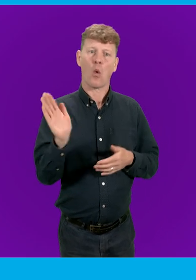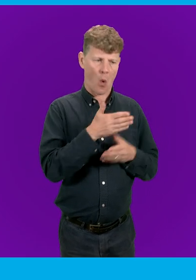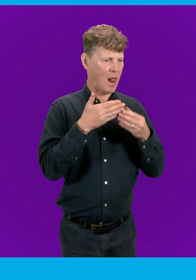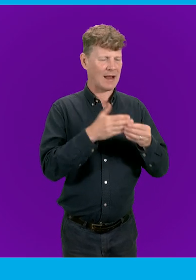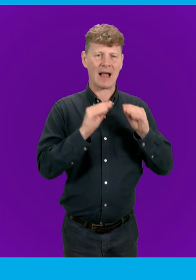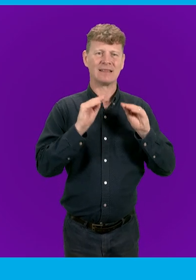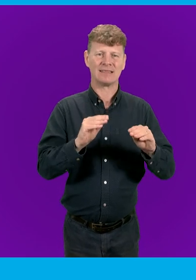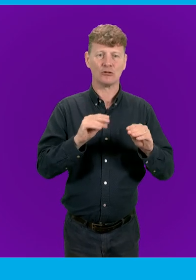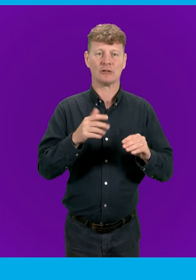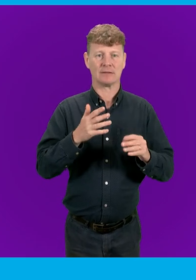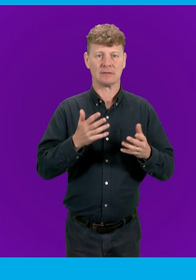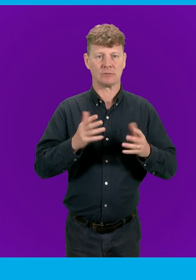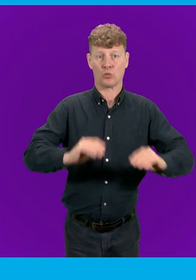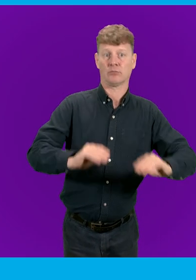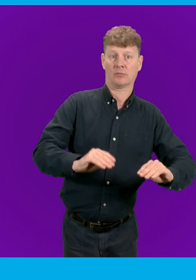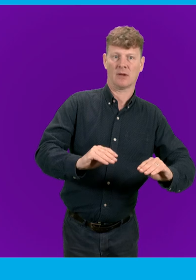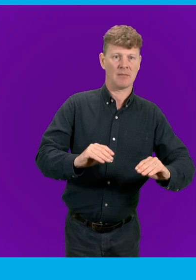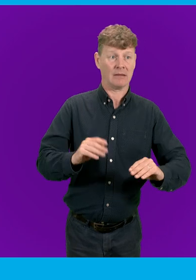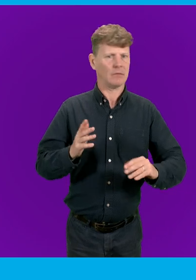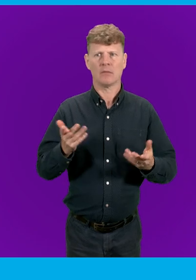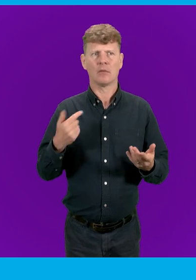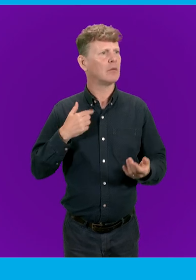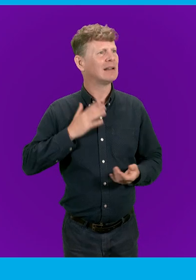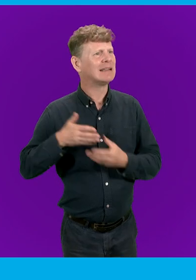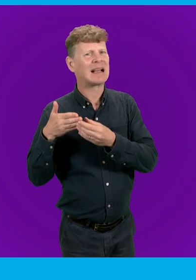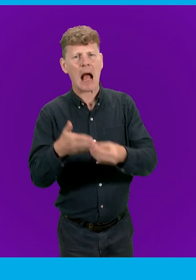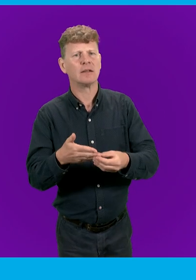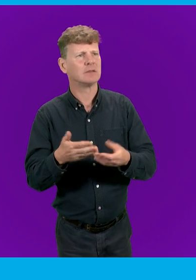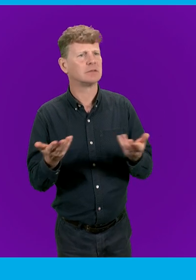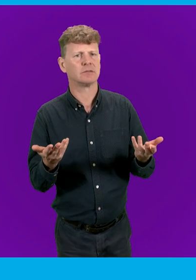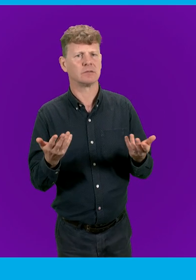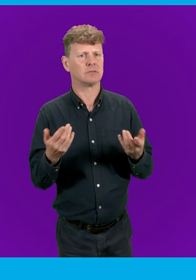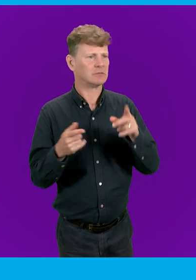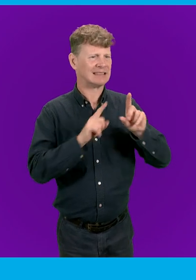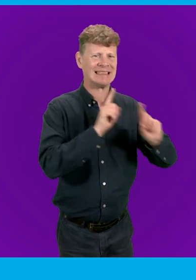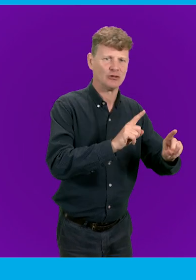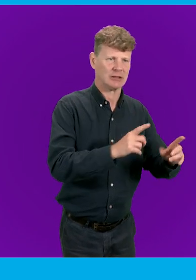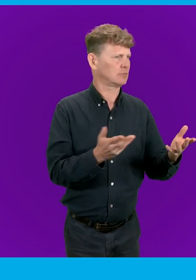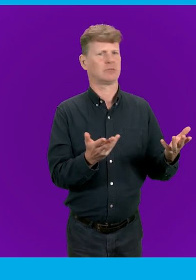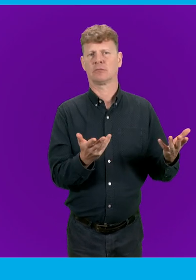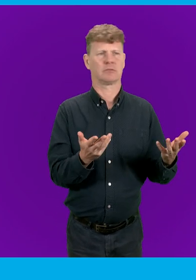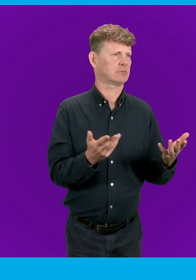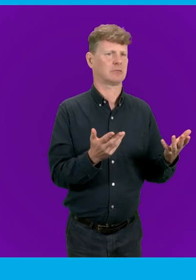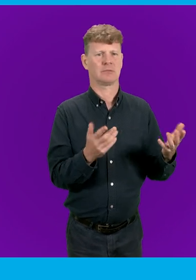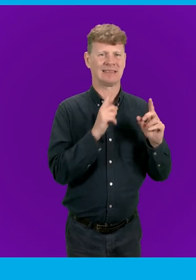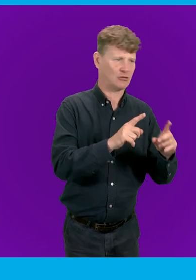made it difficult, because then if guidance were needed, they were having to be taken away from teaching our classes.